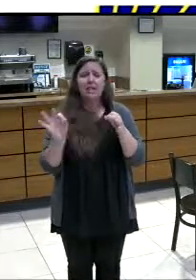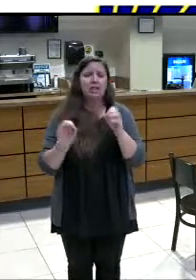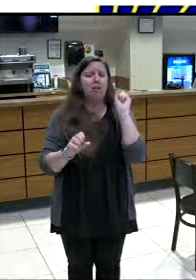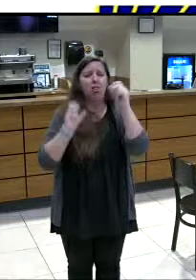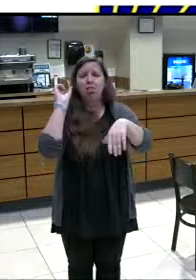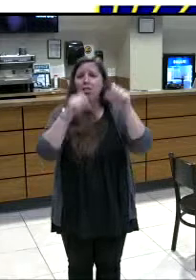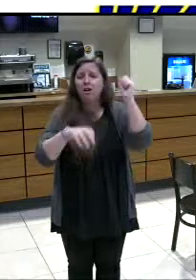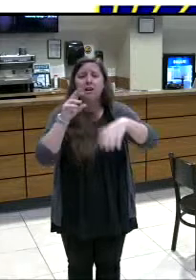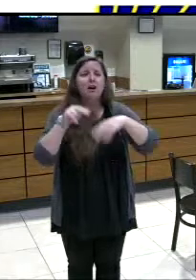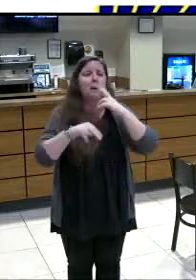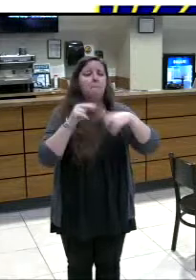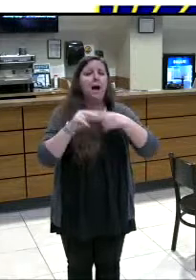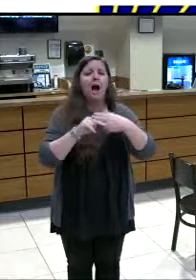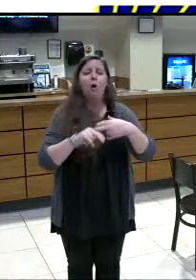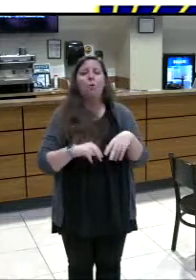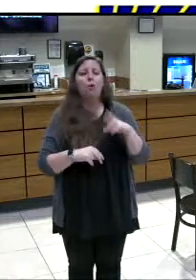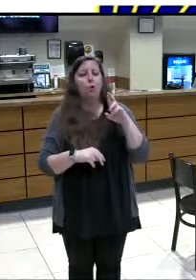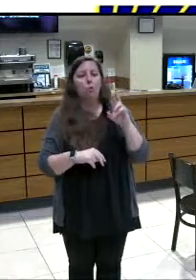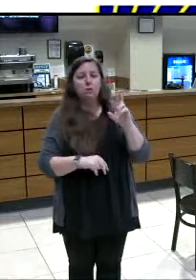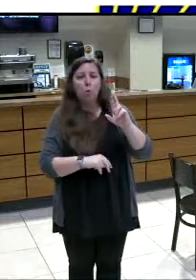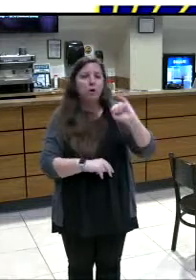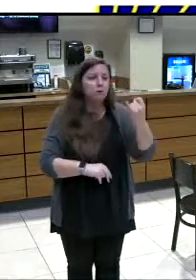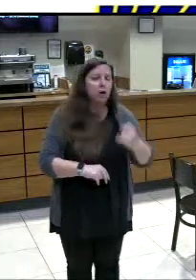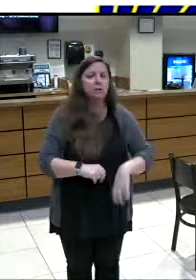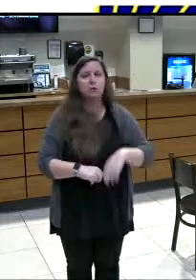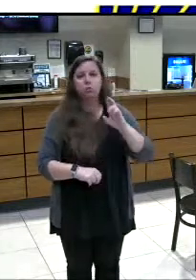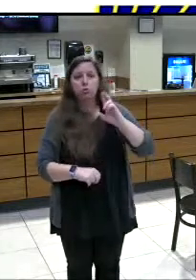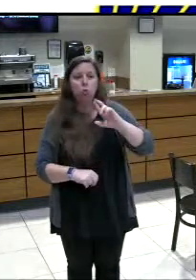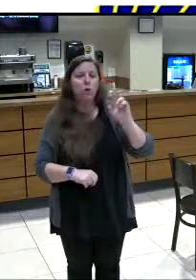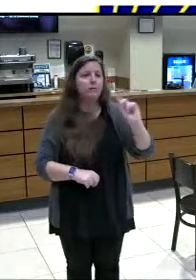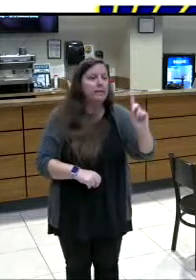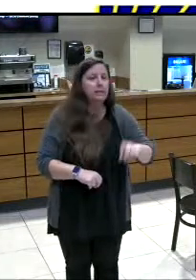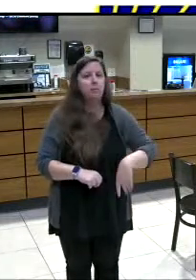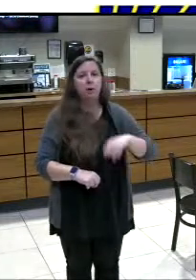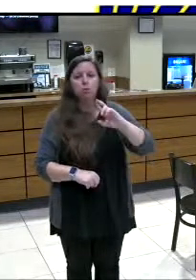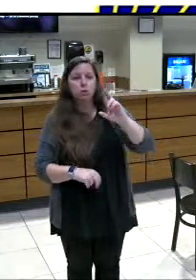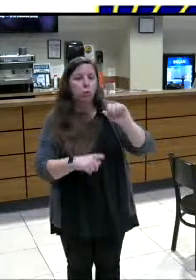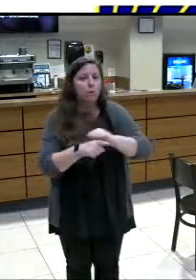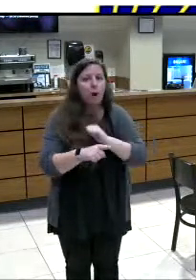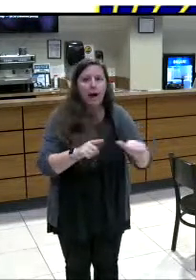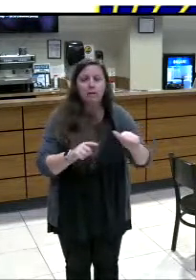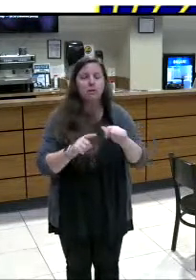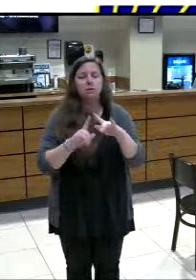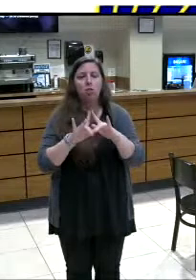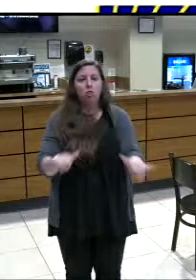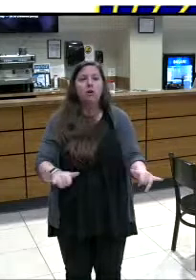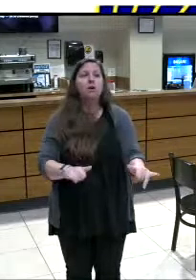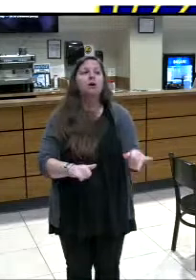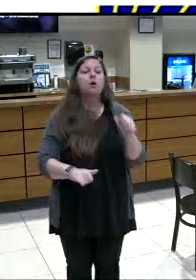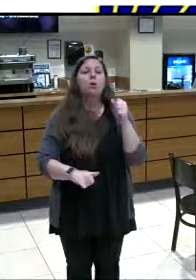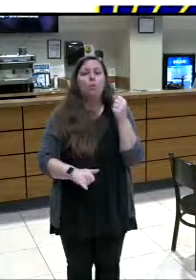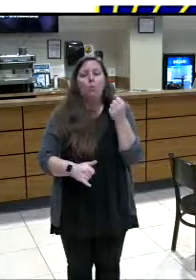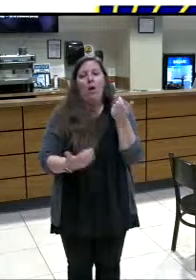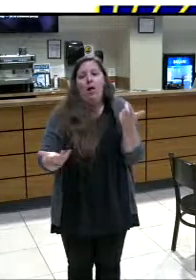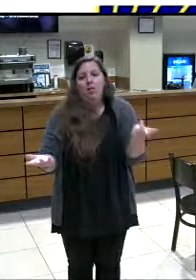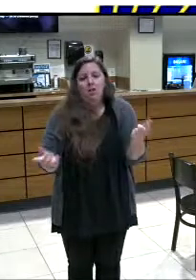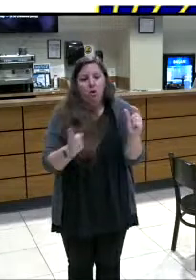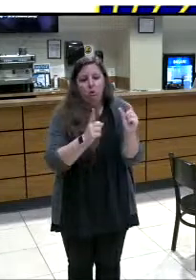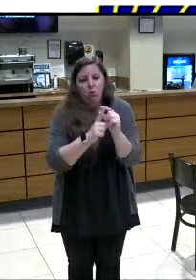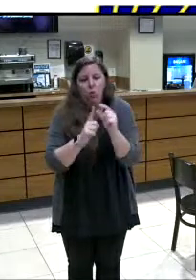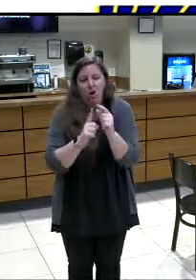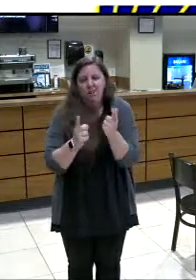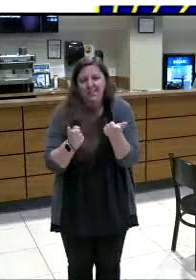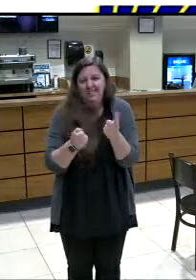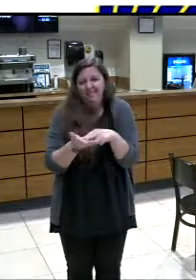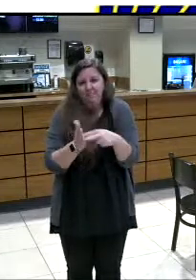practices, restorative approaches, restorative discipline, restorative justice. Well, they are all used interchangeably. And my